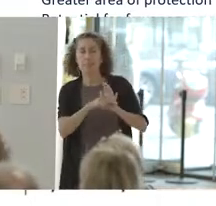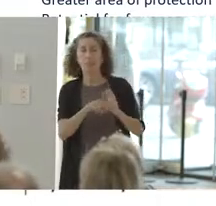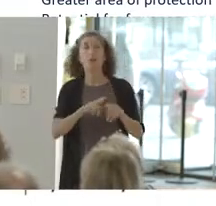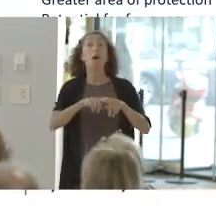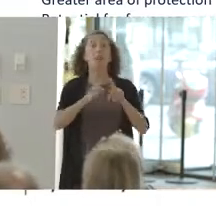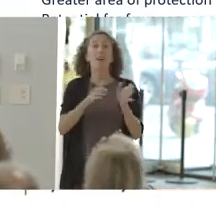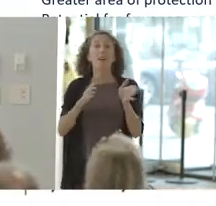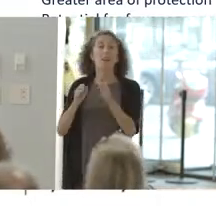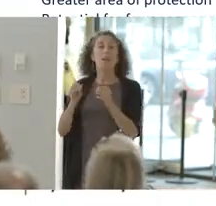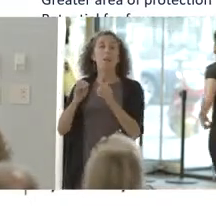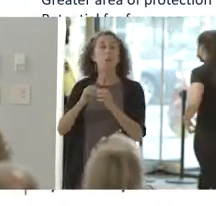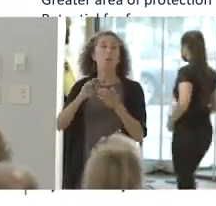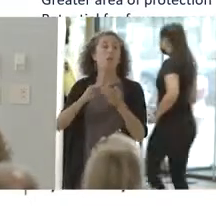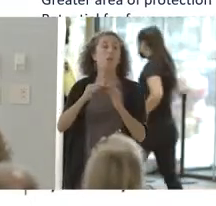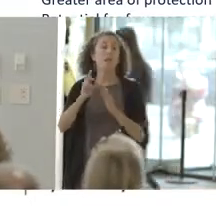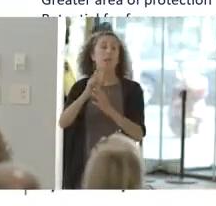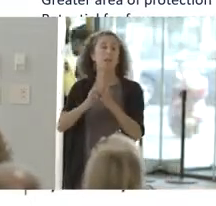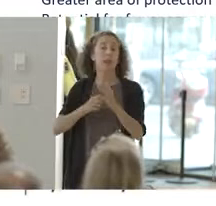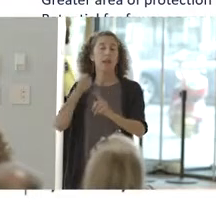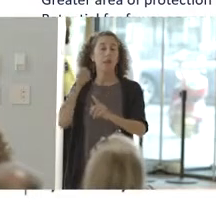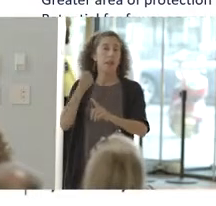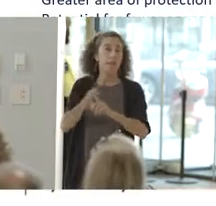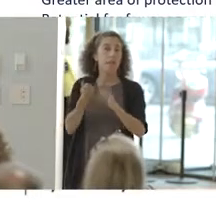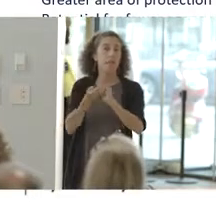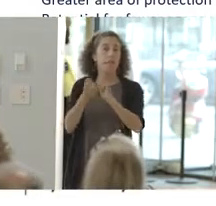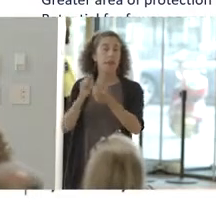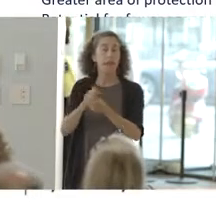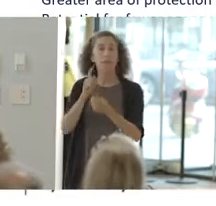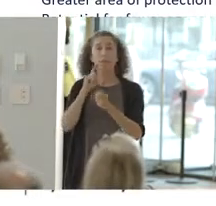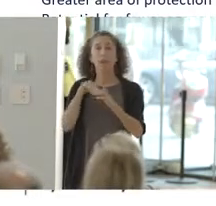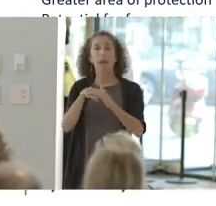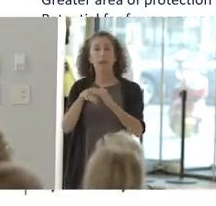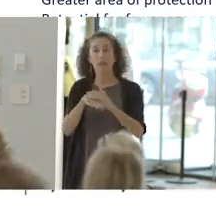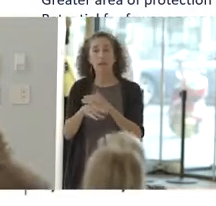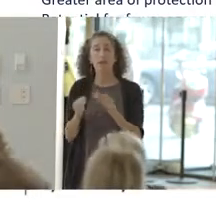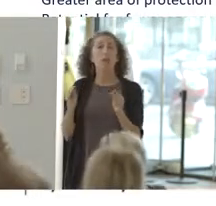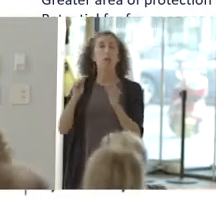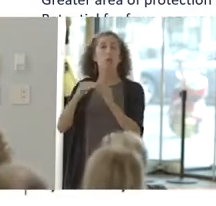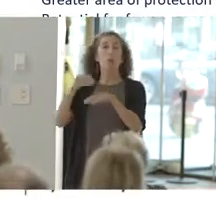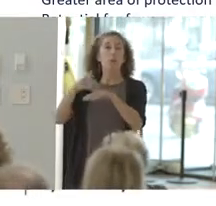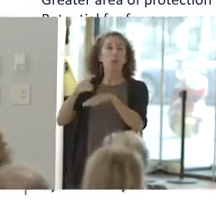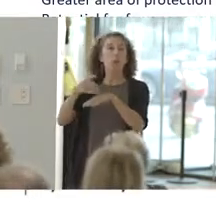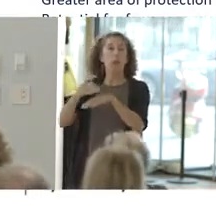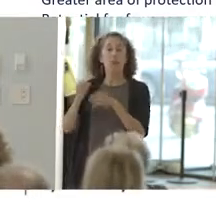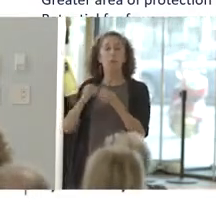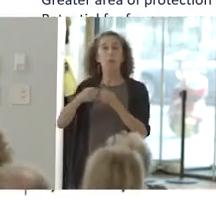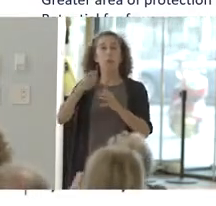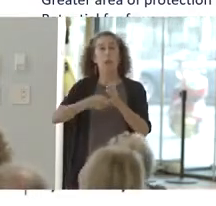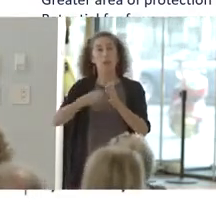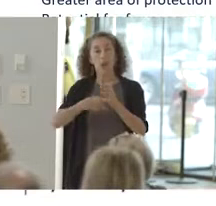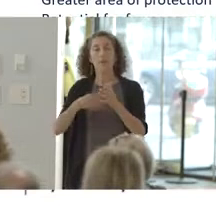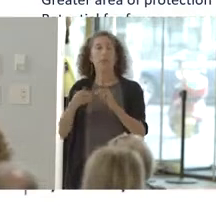design impacts in terms of views and access, more deployable elements, and higher operations and maintenance costs as a